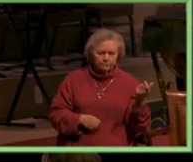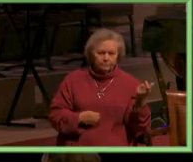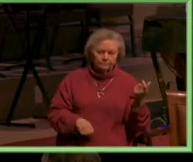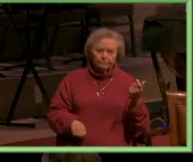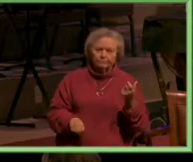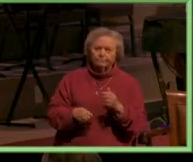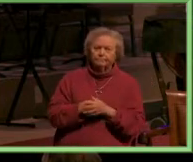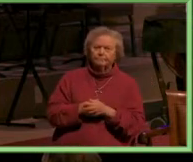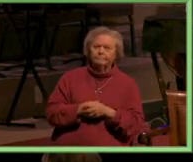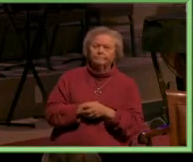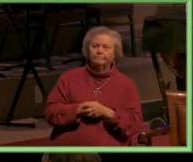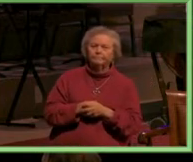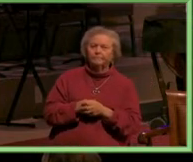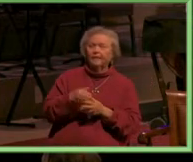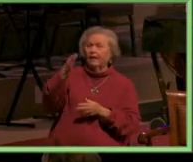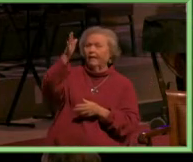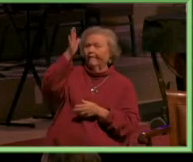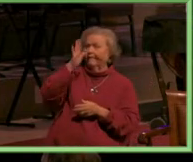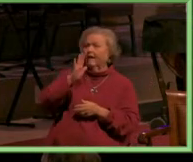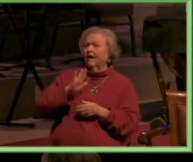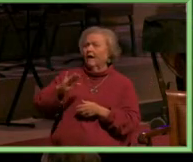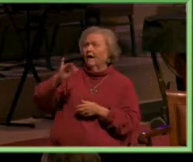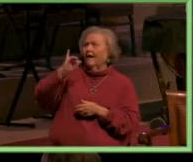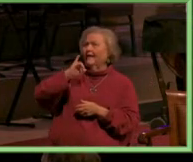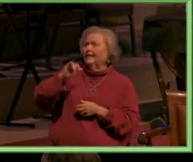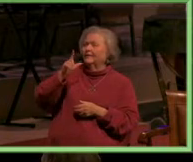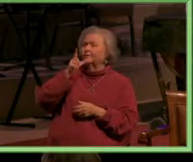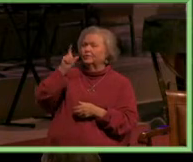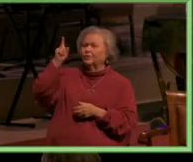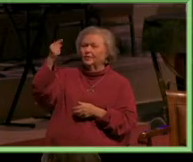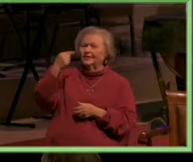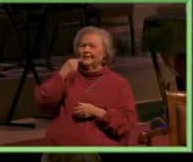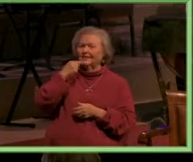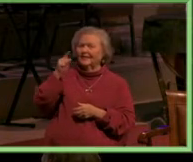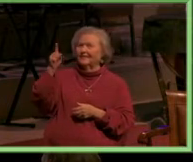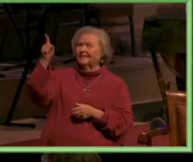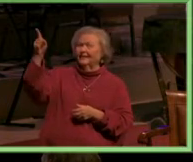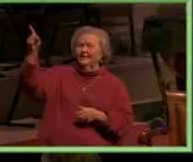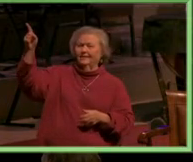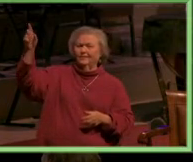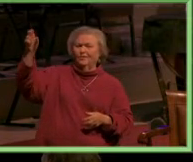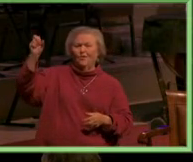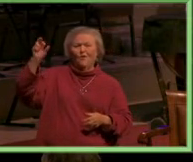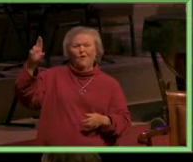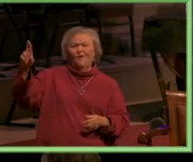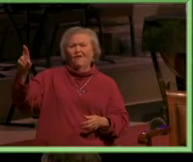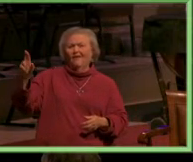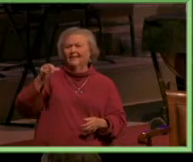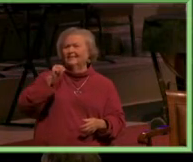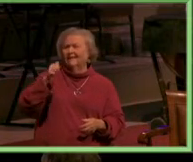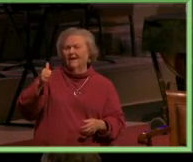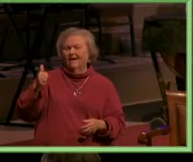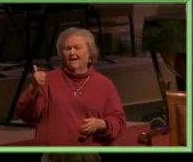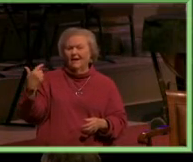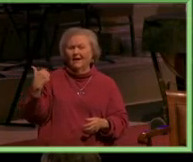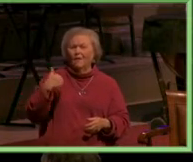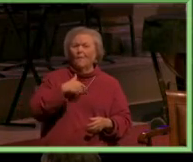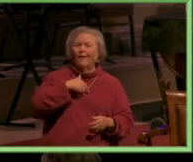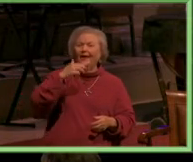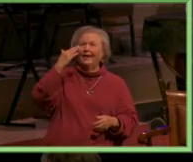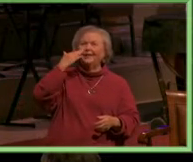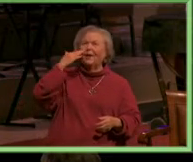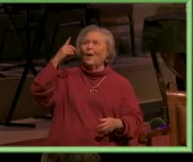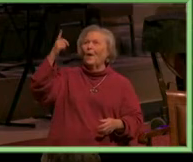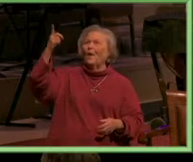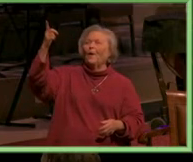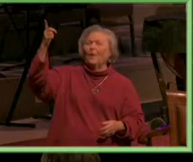God either is who he says he is, or he's not. We know that he is. But